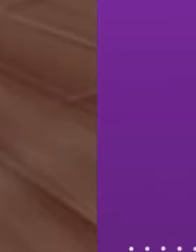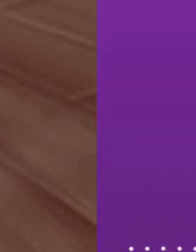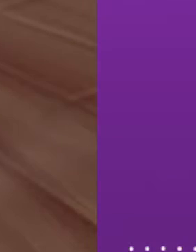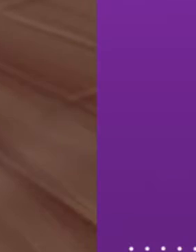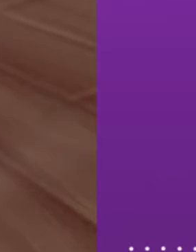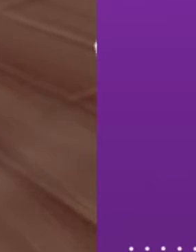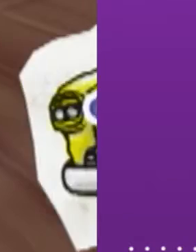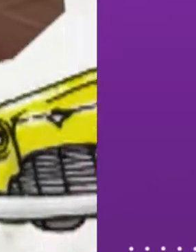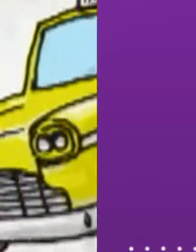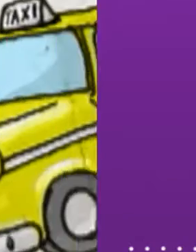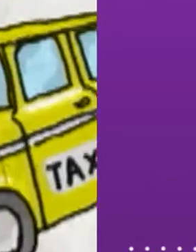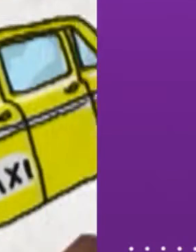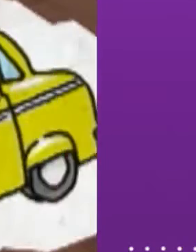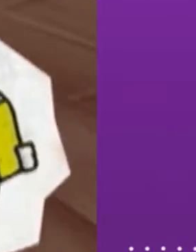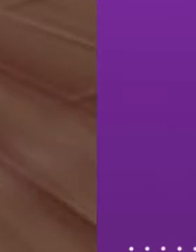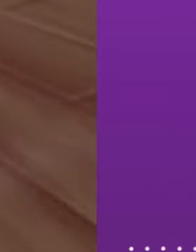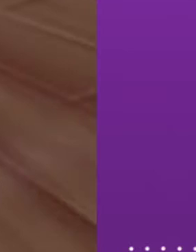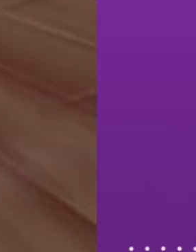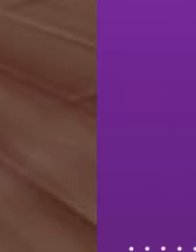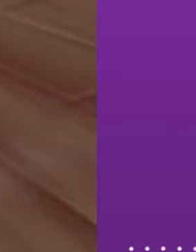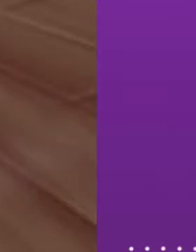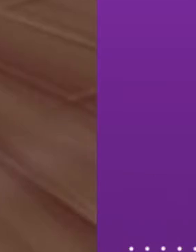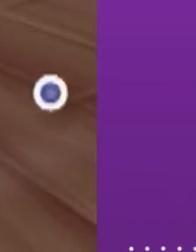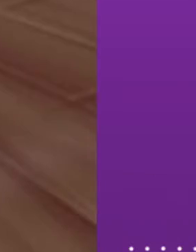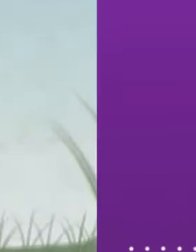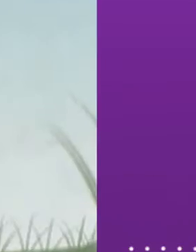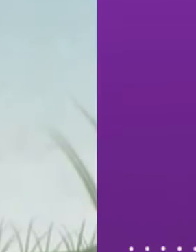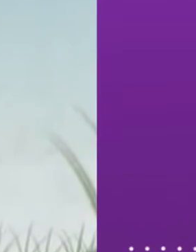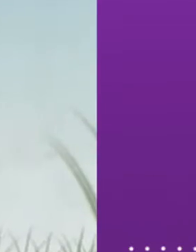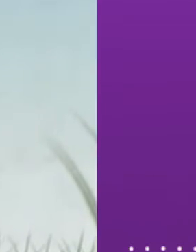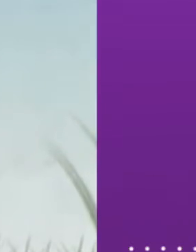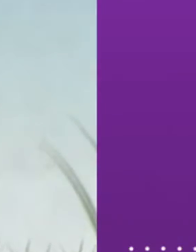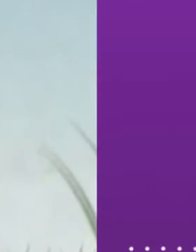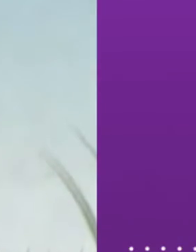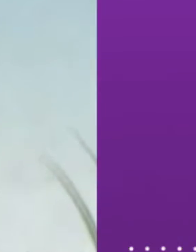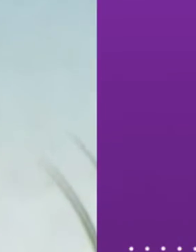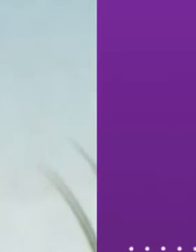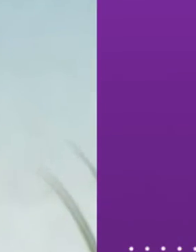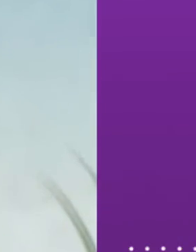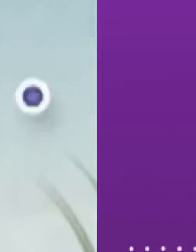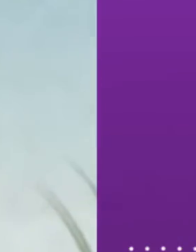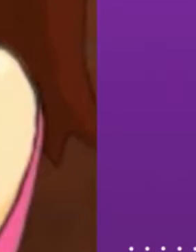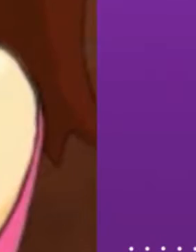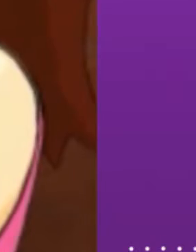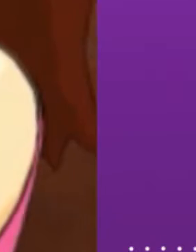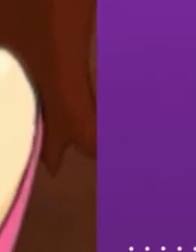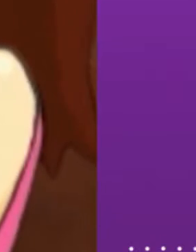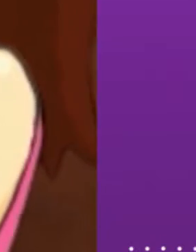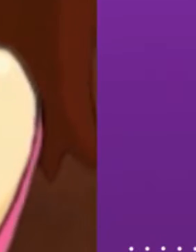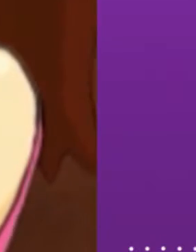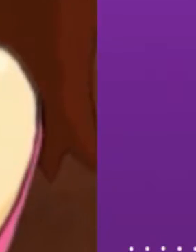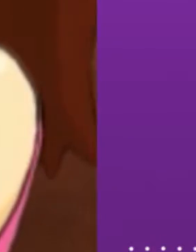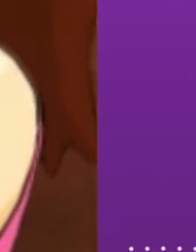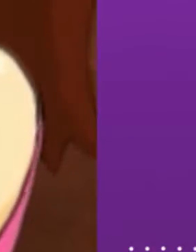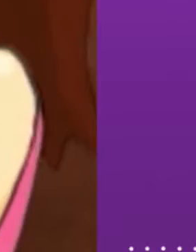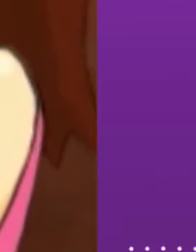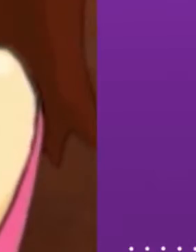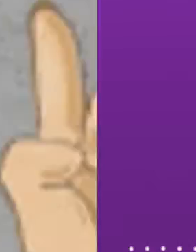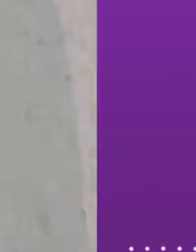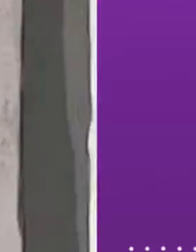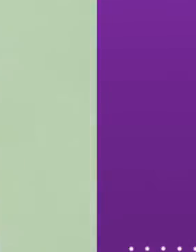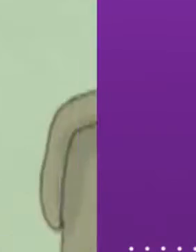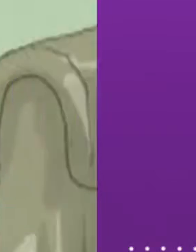be better than this? 'Cause what you need, we gotta hear now. Everybody now sing with me. Na na na na na